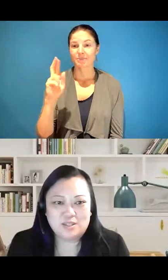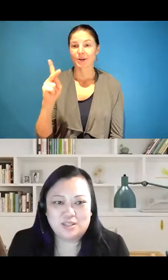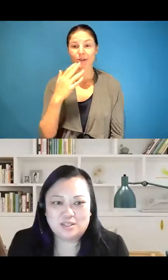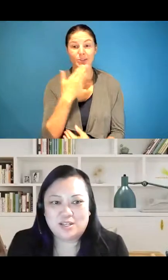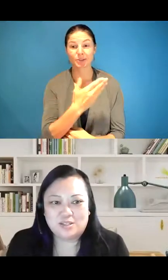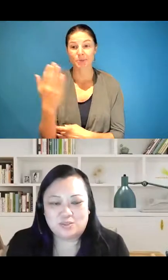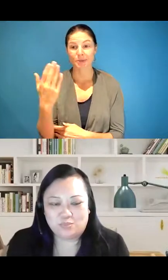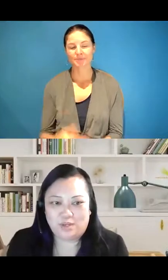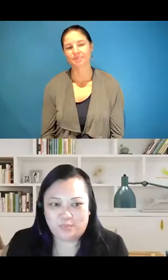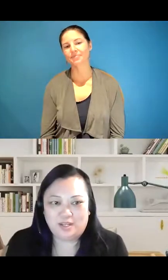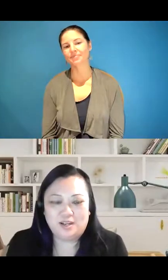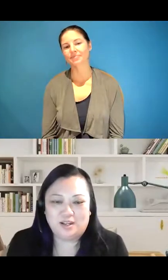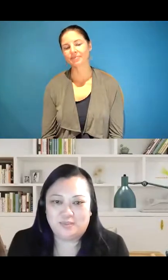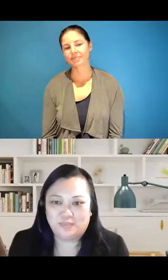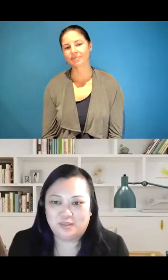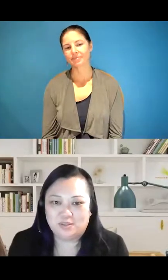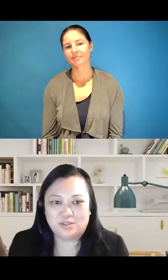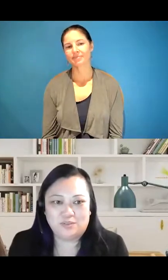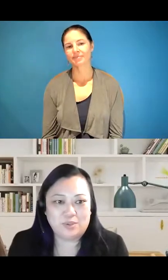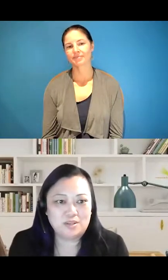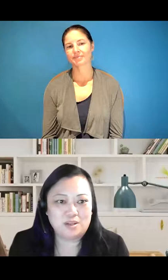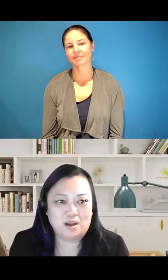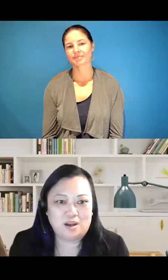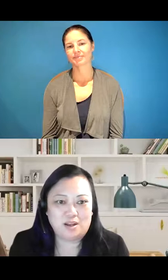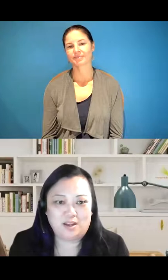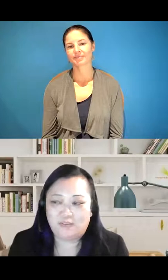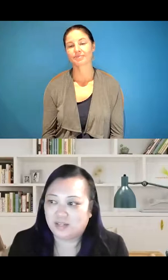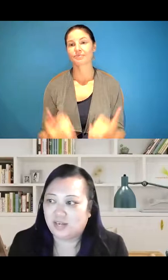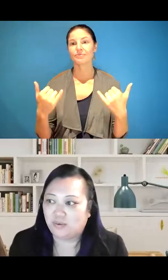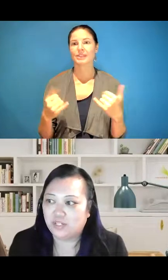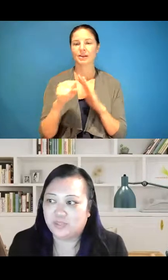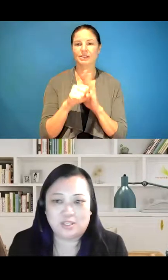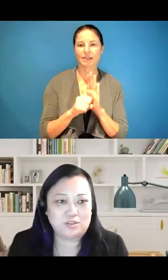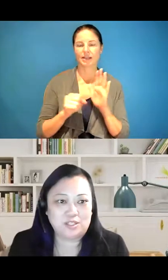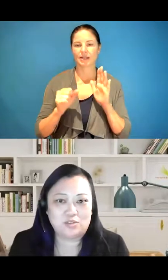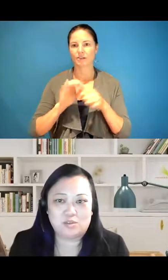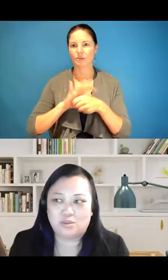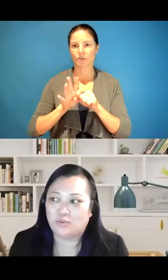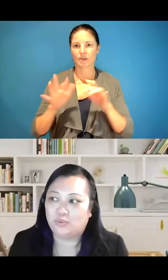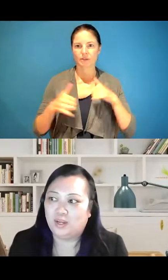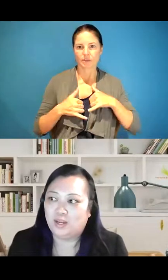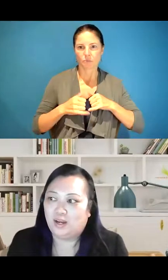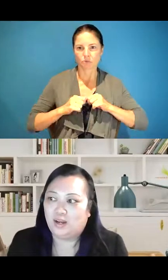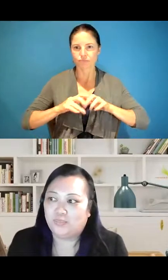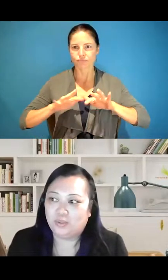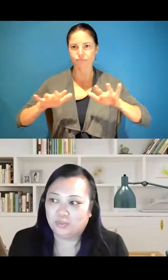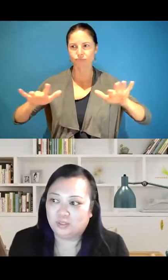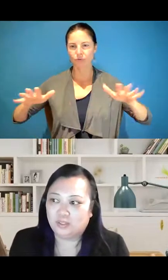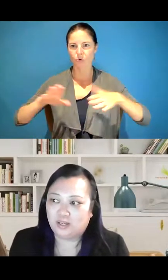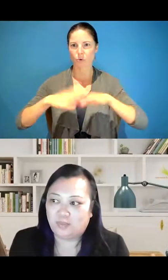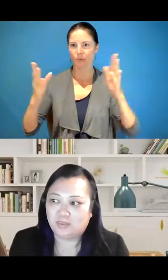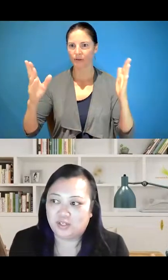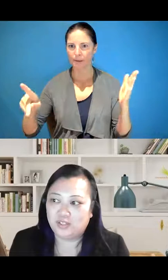As the state is reopening, there's still a focus on vaccine outreach, particularly to the